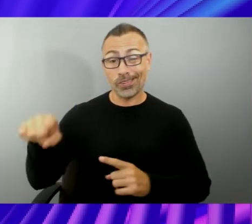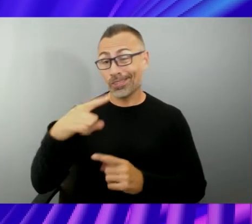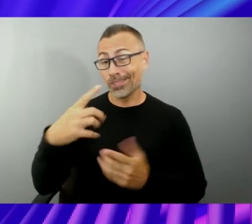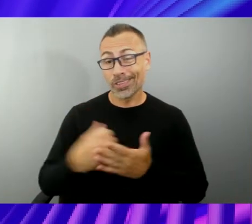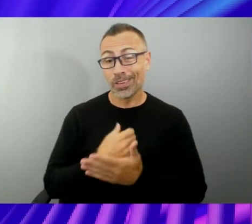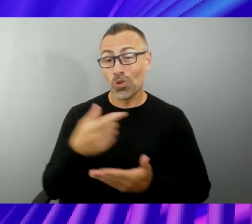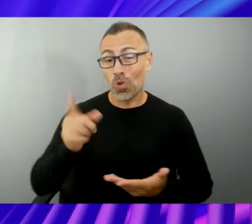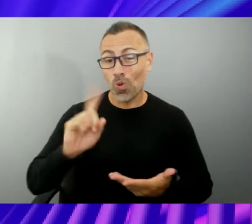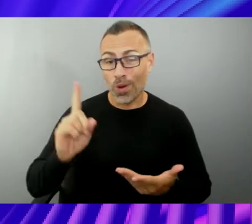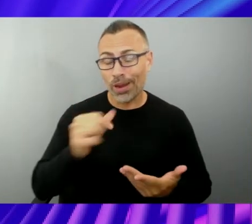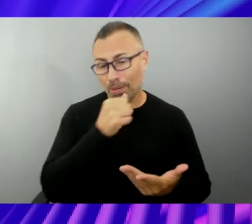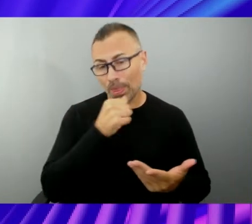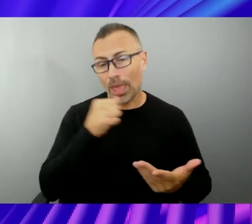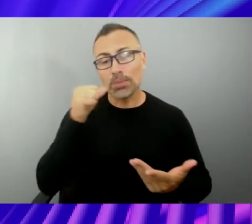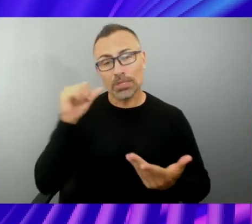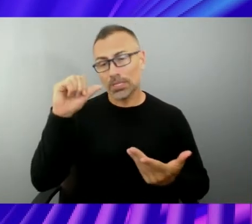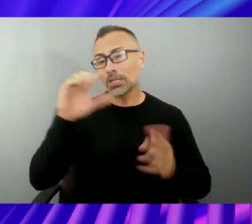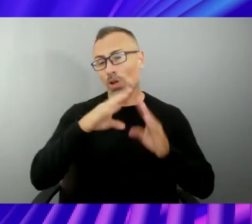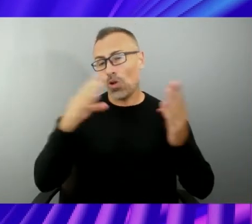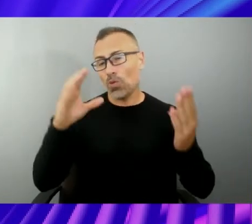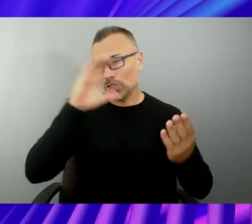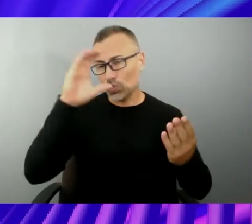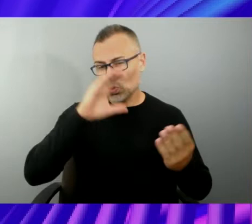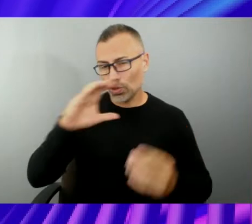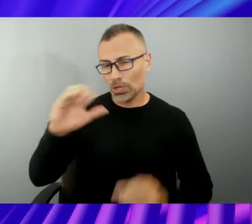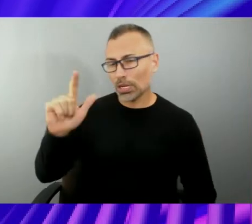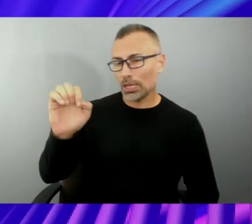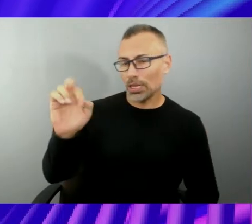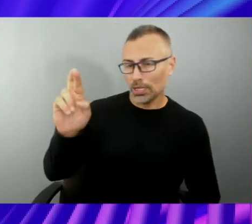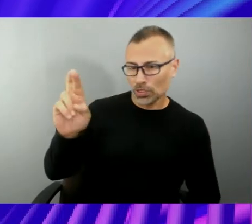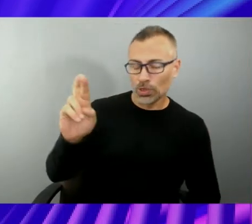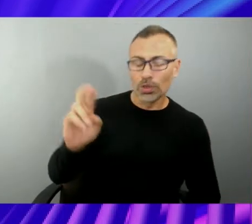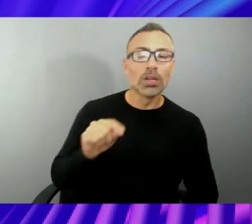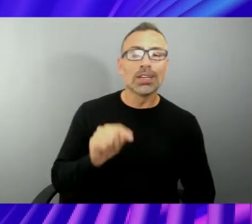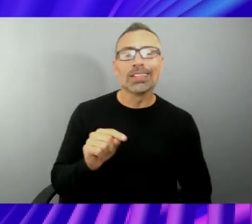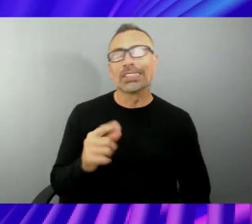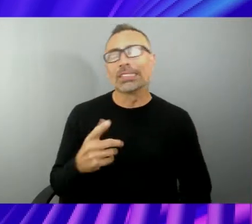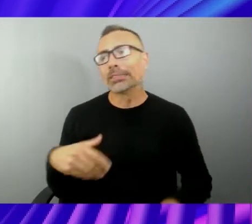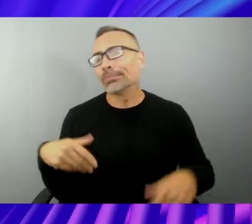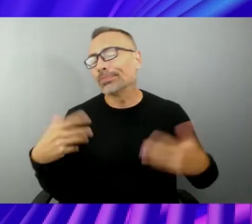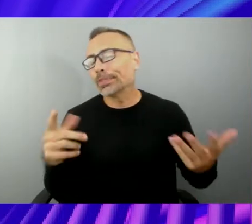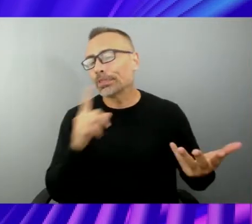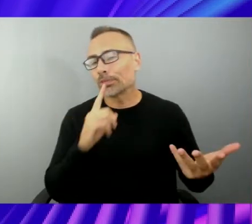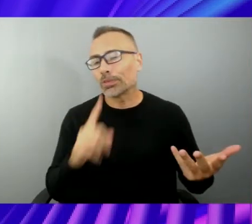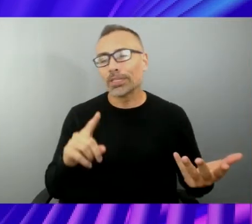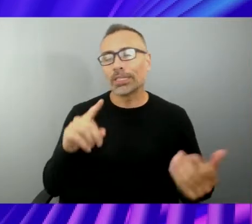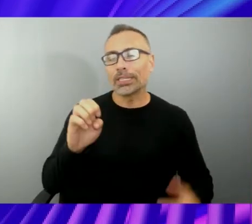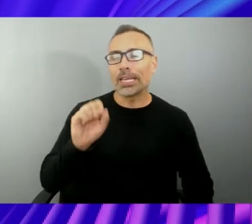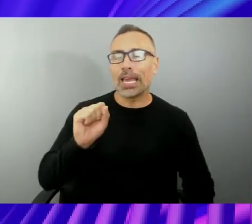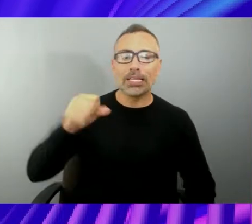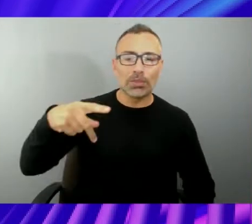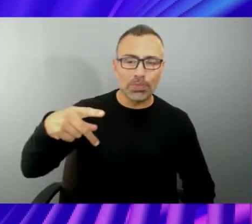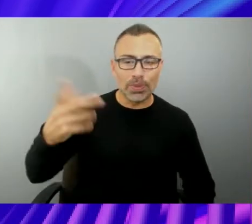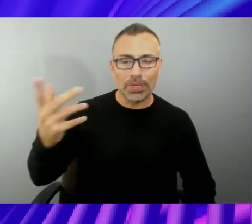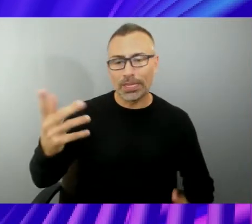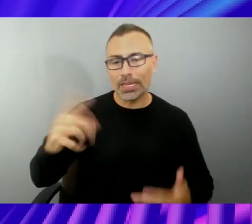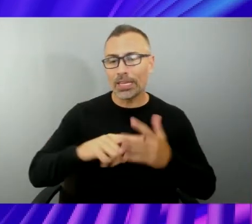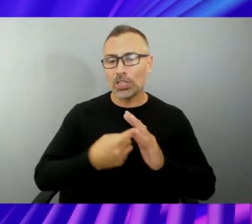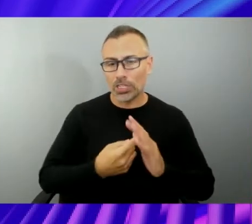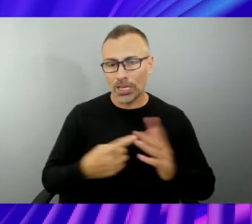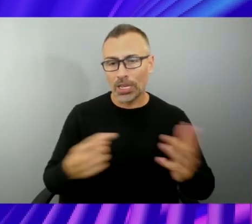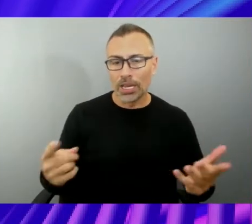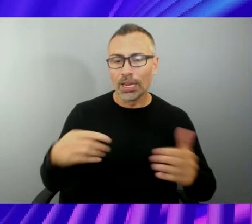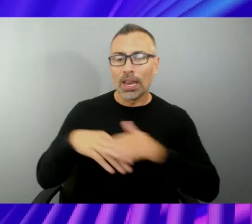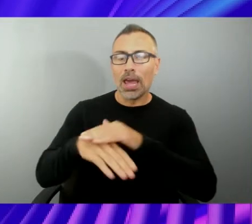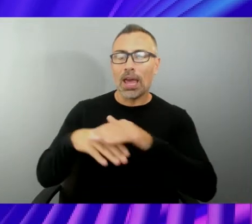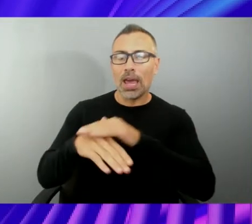Amazon OpenSearch cluster. This is nothing but ESP-initiated SSO URL. This is the blog post which